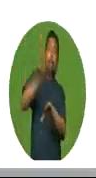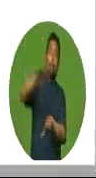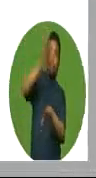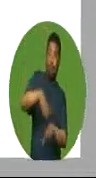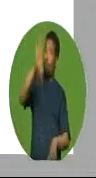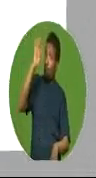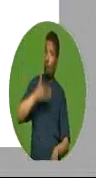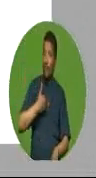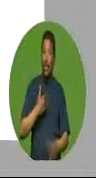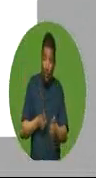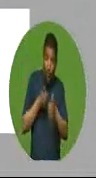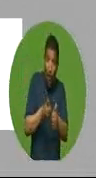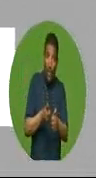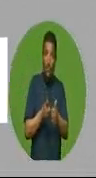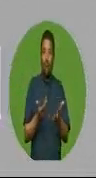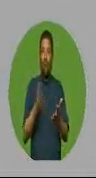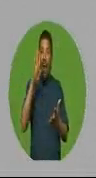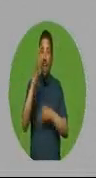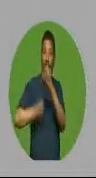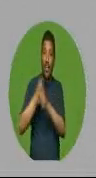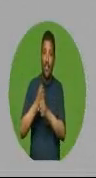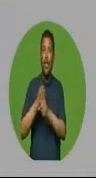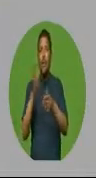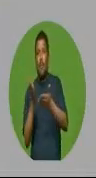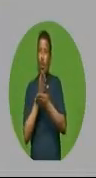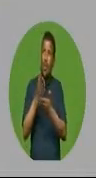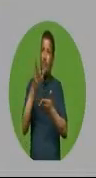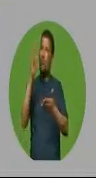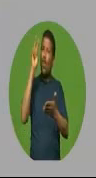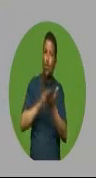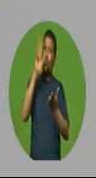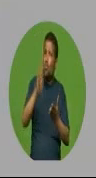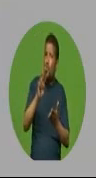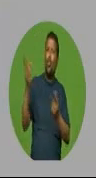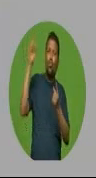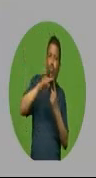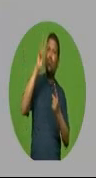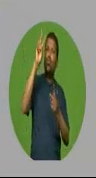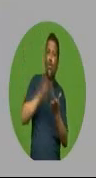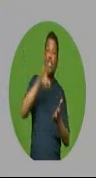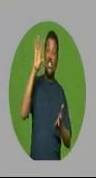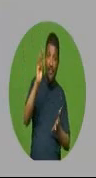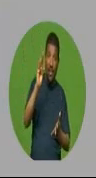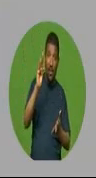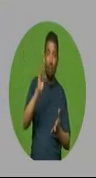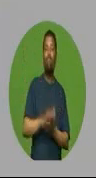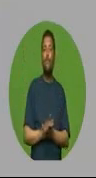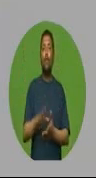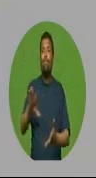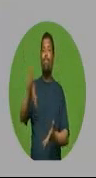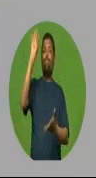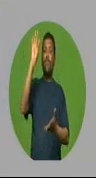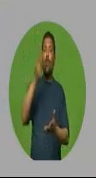the following 5 years, that is between 2002 and 2007,